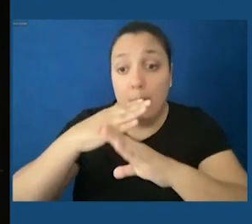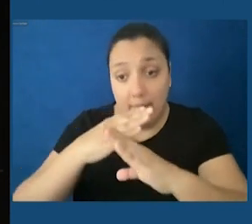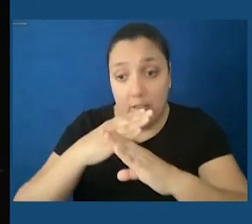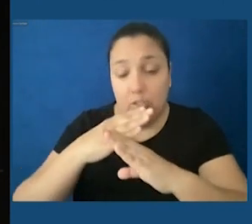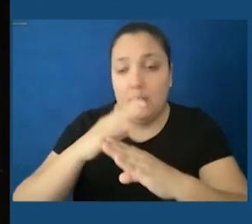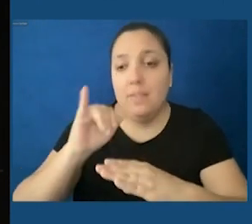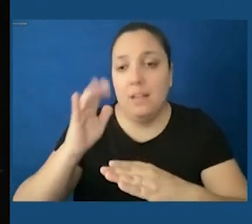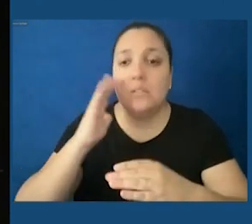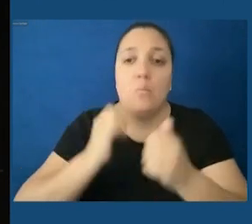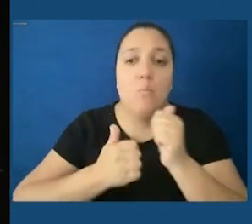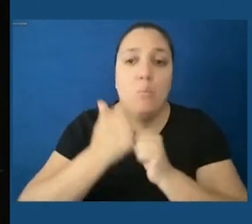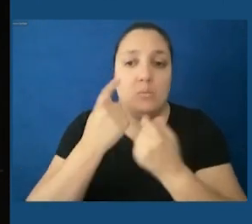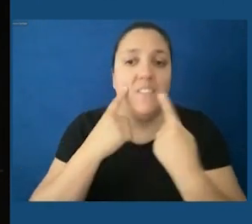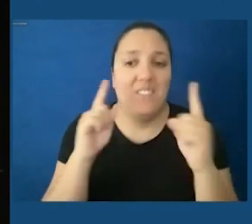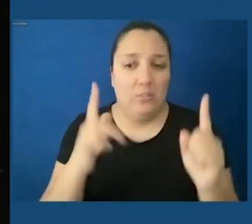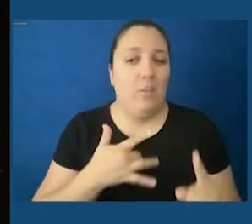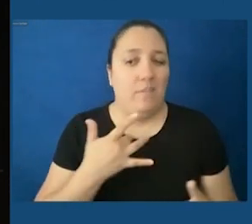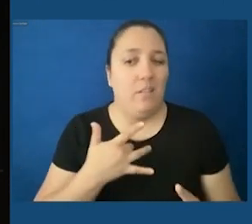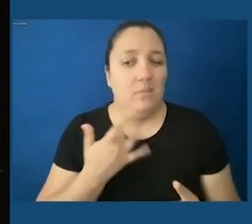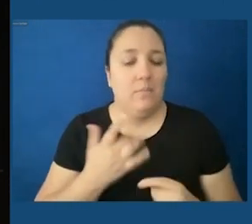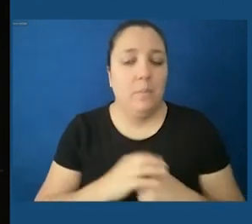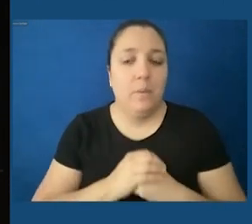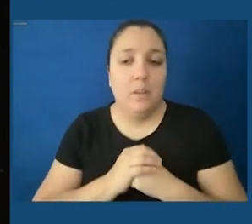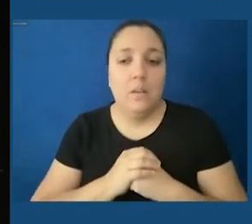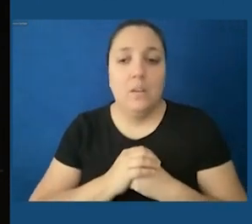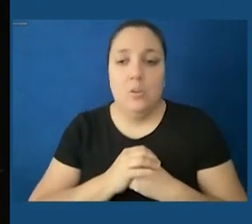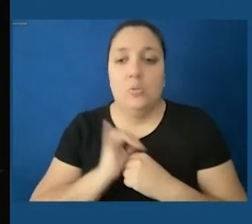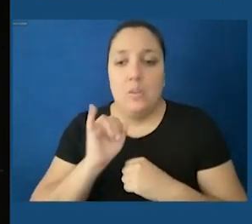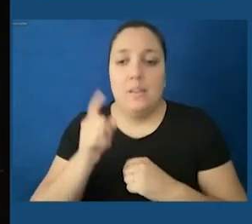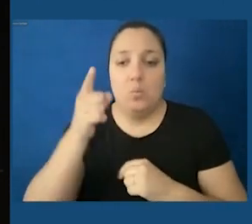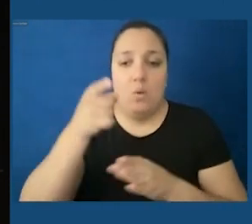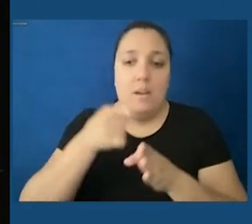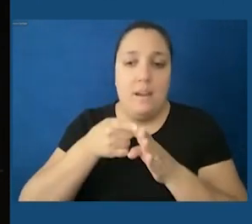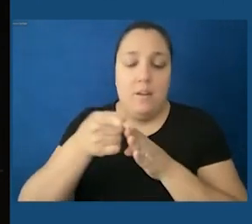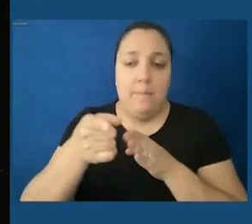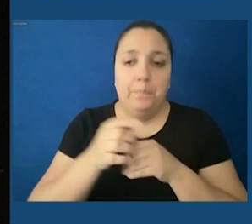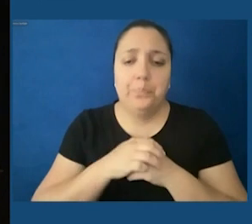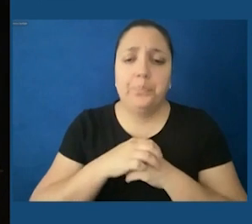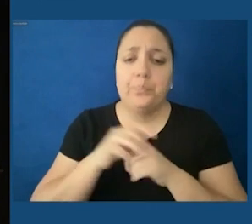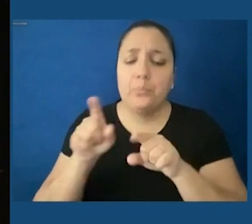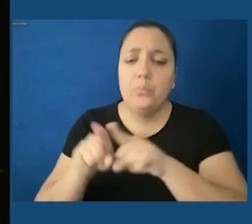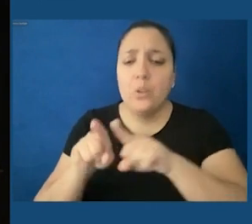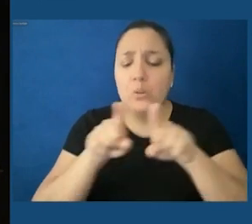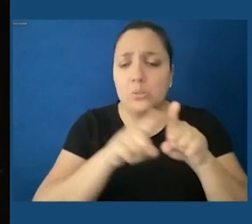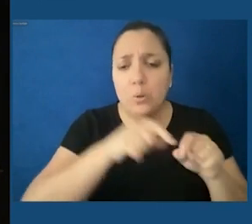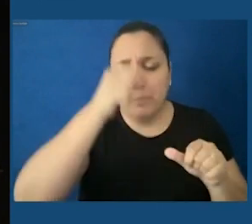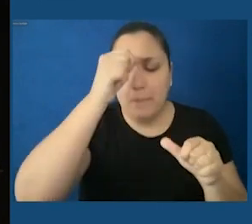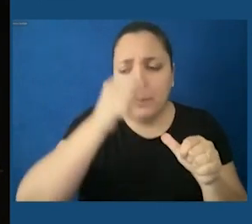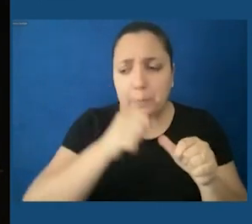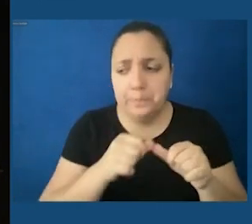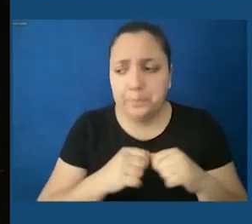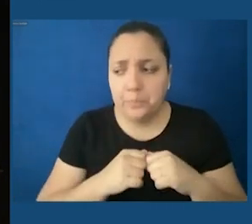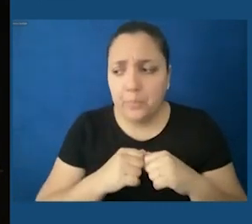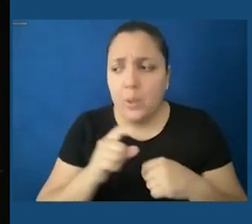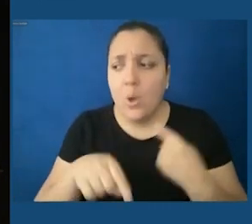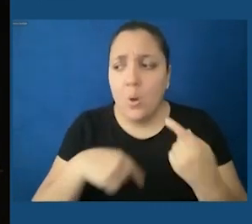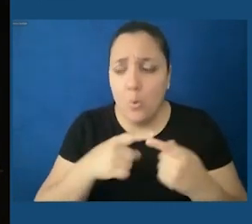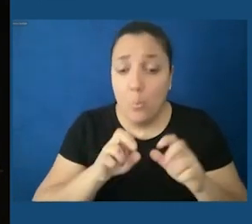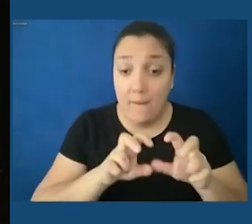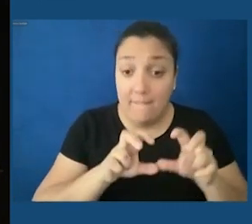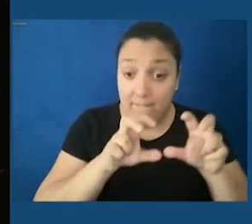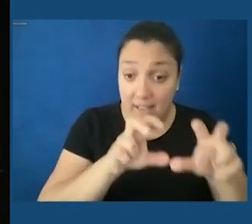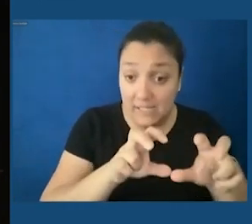effective. And so that's a key area. And the other thing, too, is keep in mind that when we're investing in